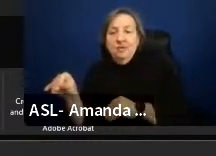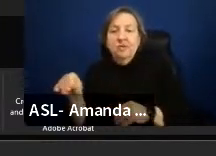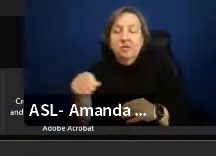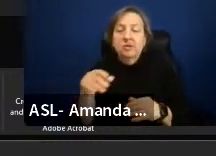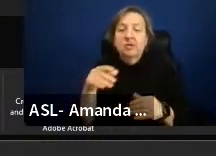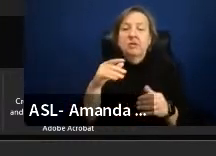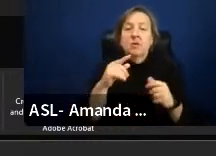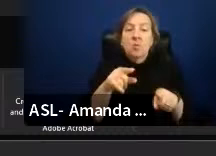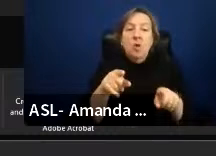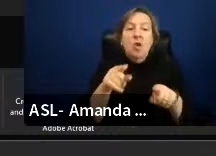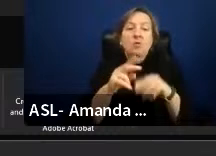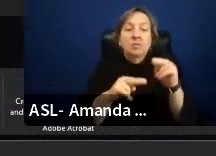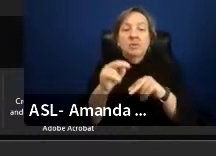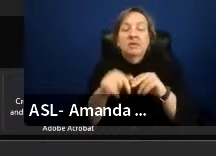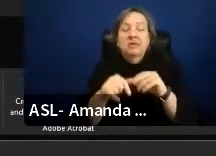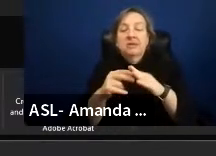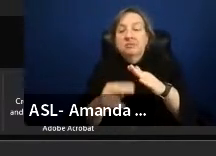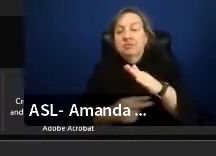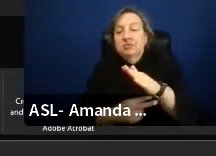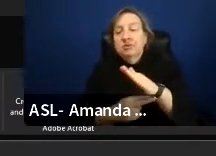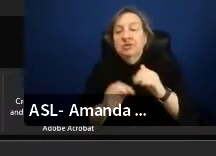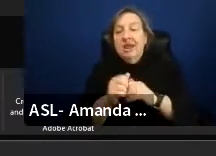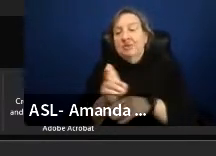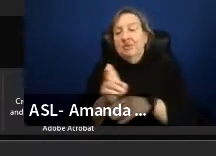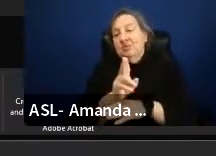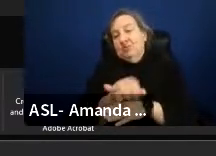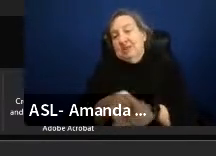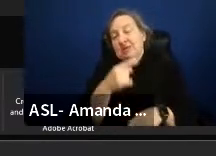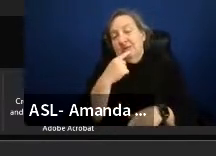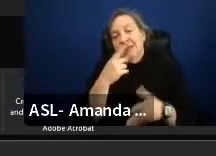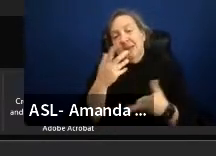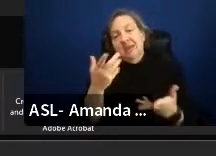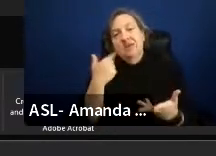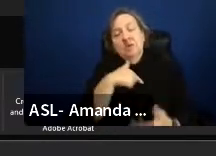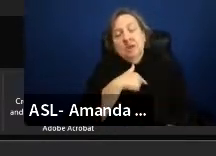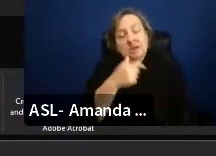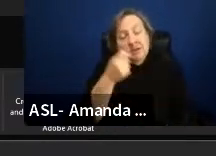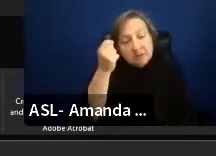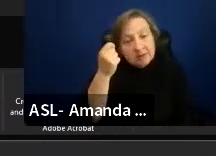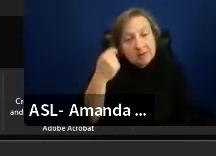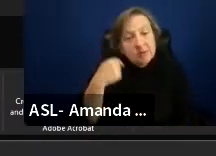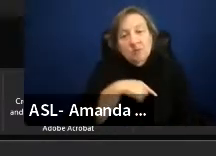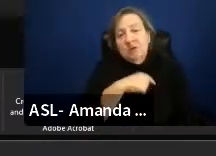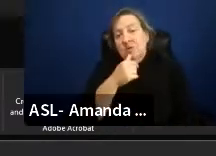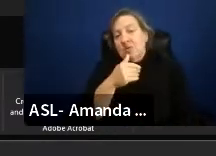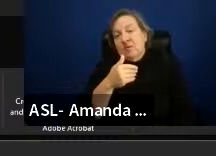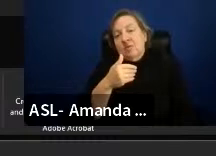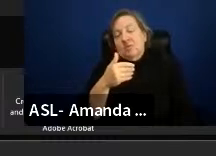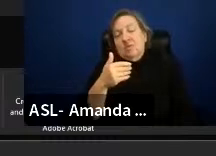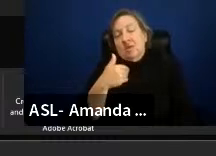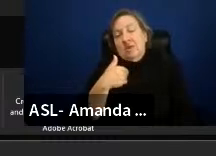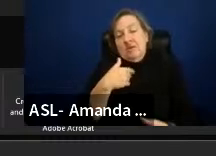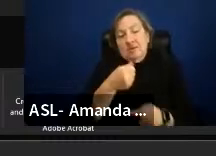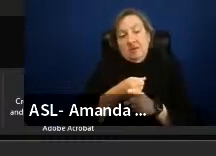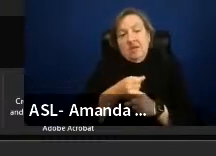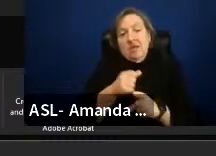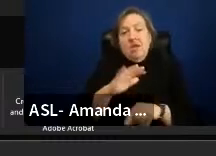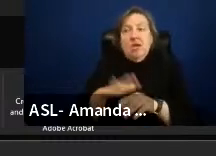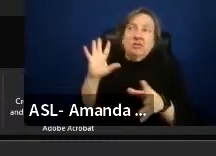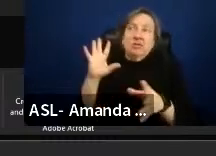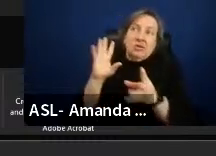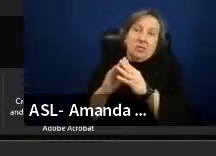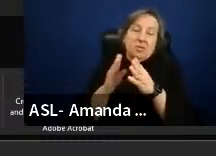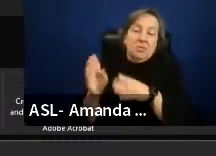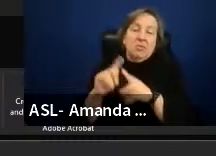gonna, how do you use that to say, look, we get it. We don't have impact on the comprehensive plan, but we want to make